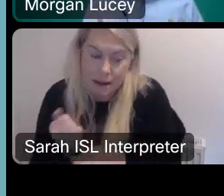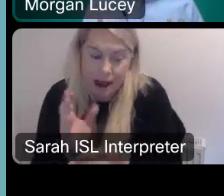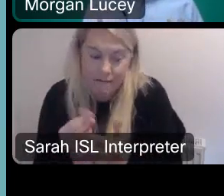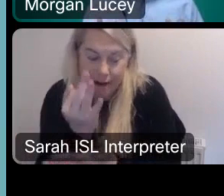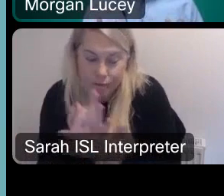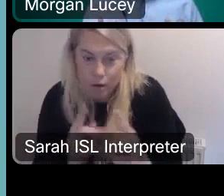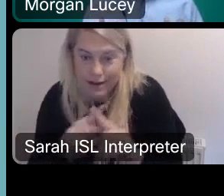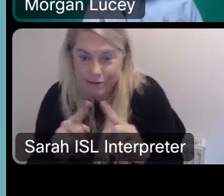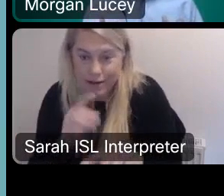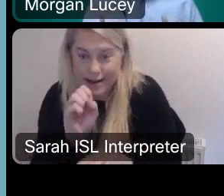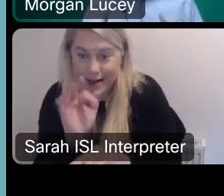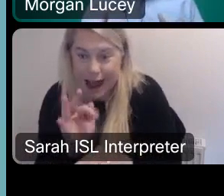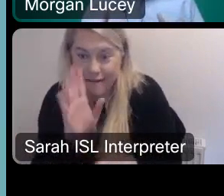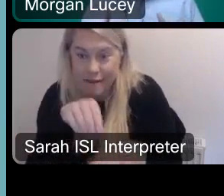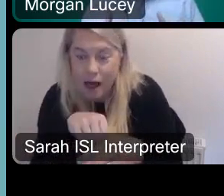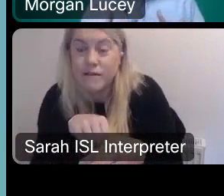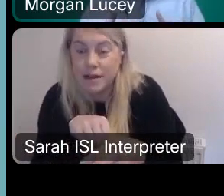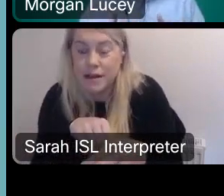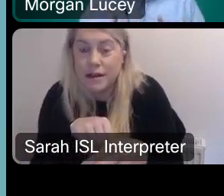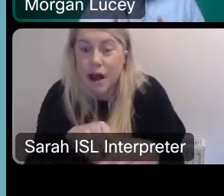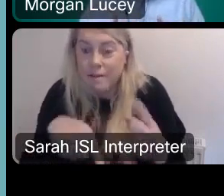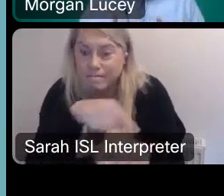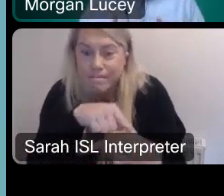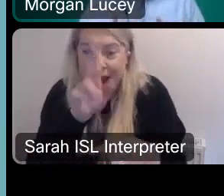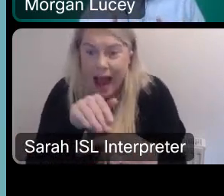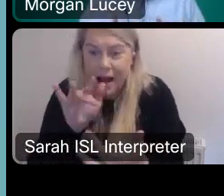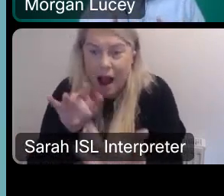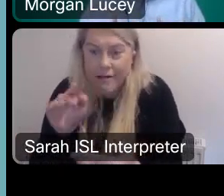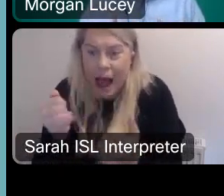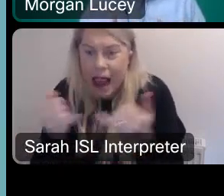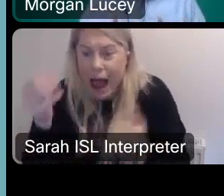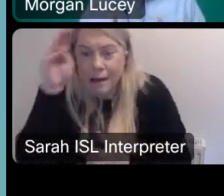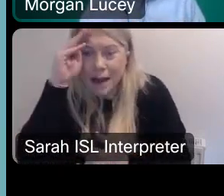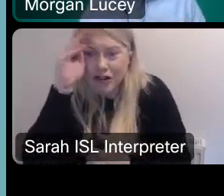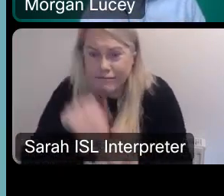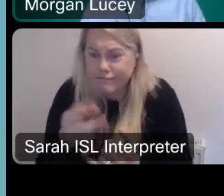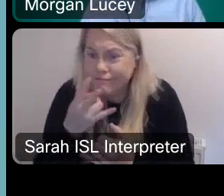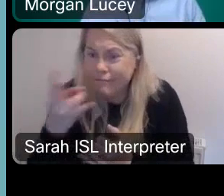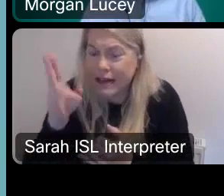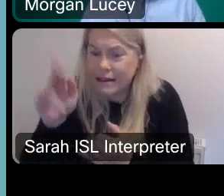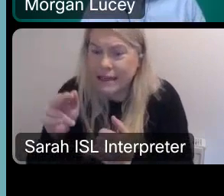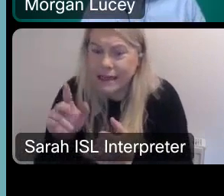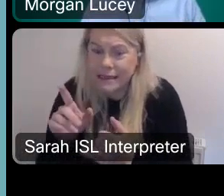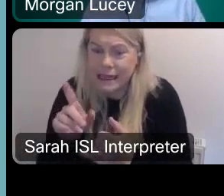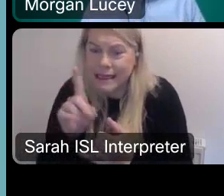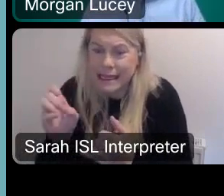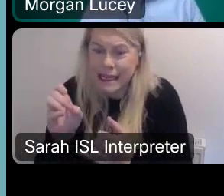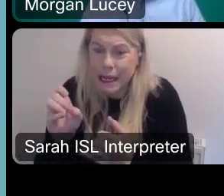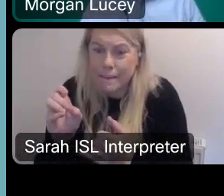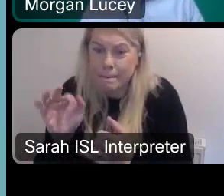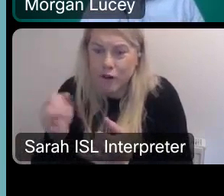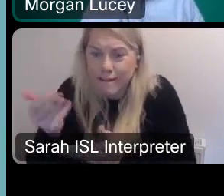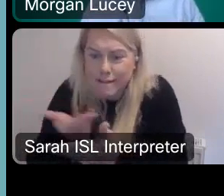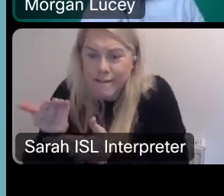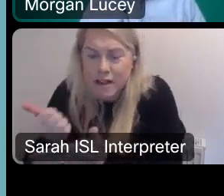been involved, and those staff can go to their line manager and request debriefing support from the employee assistance